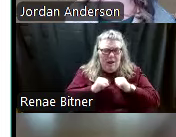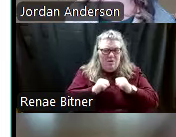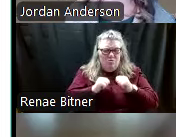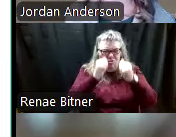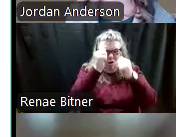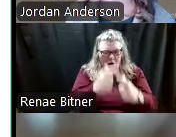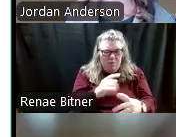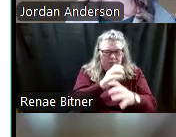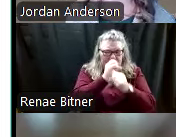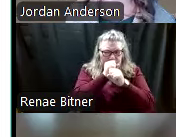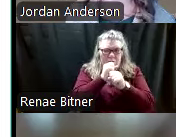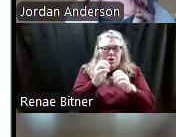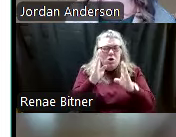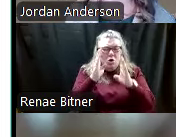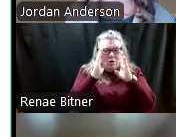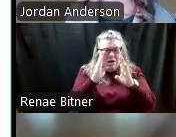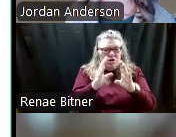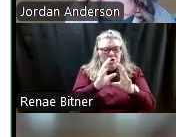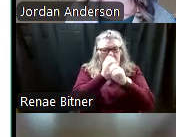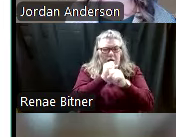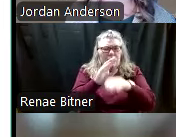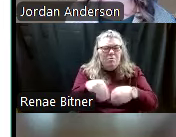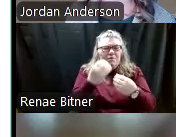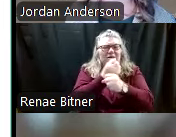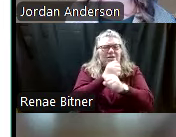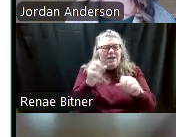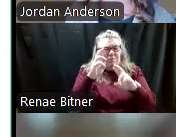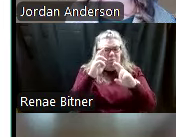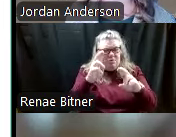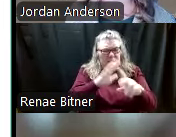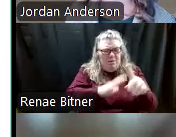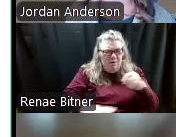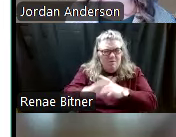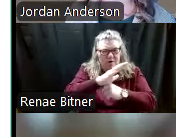to confidentiality helps create a safe and respectful environment for everyone.